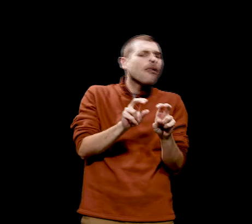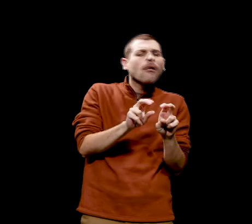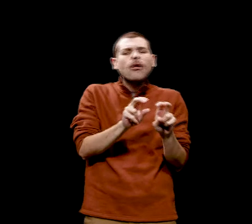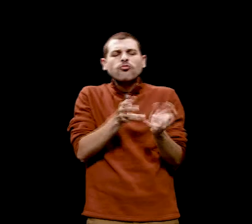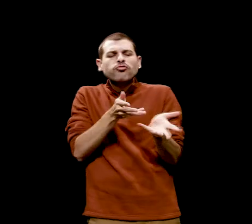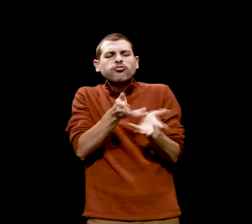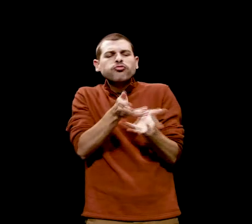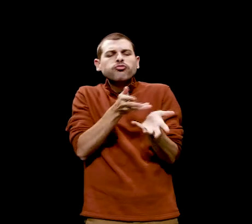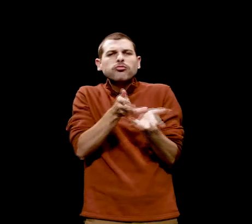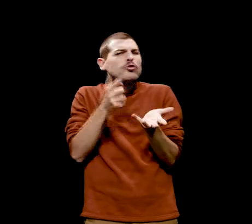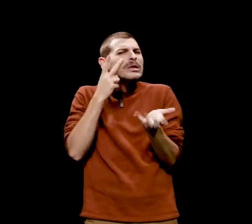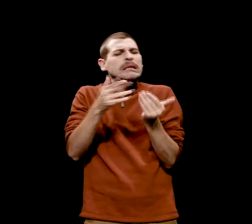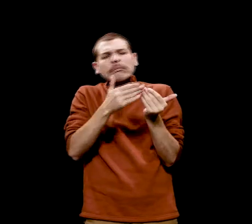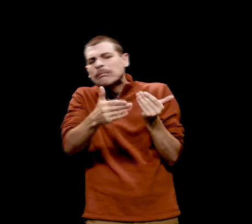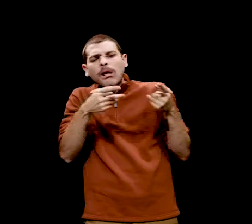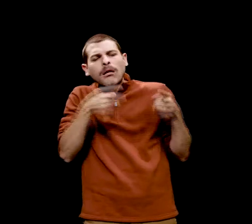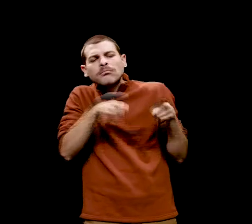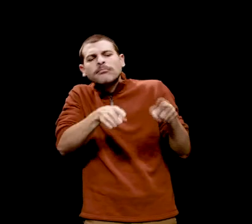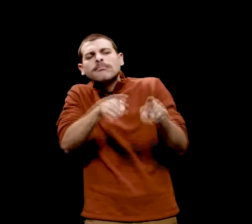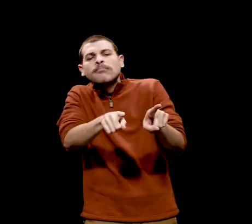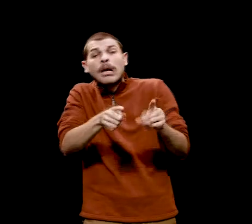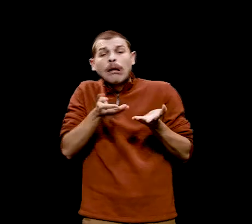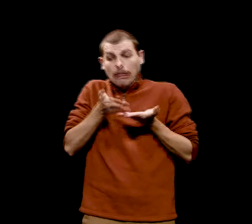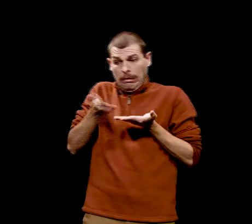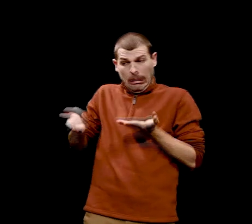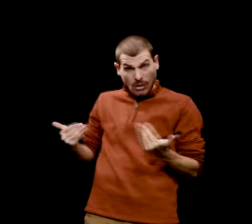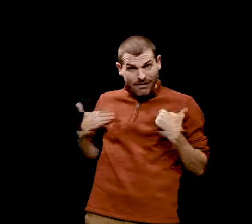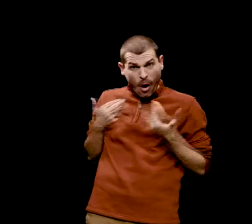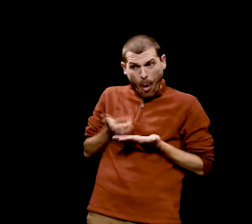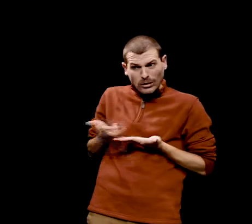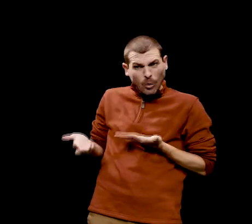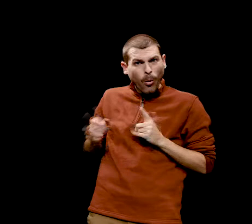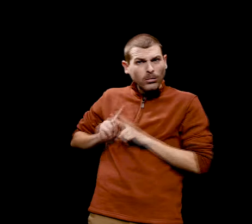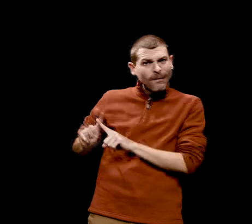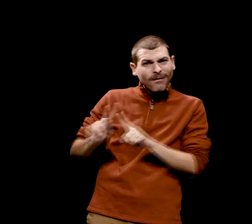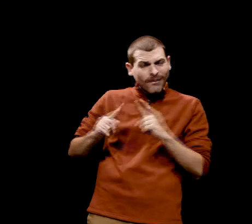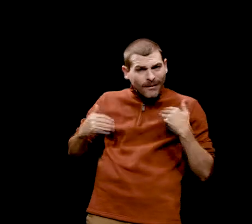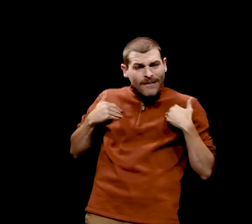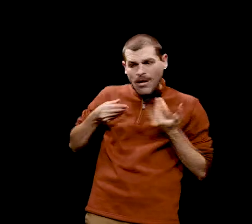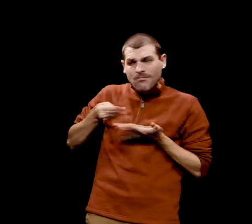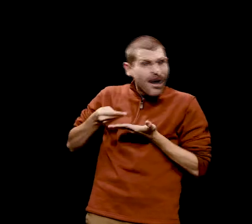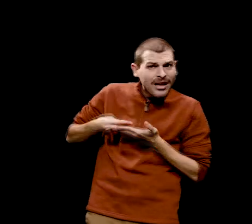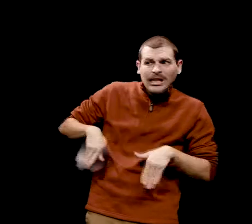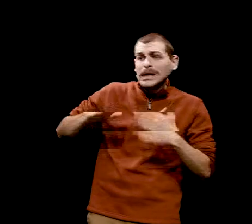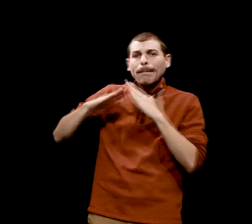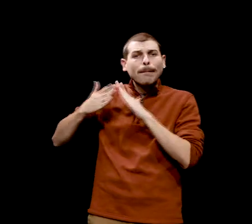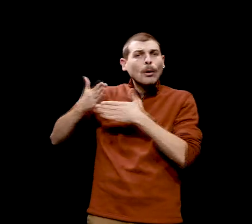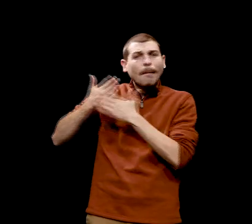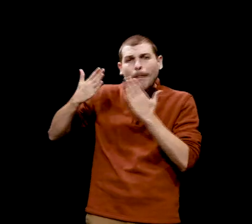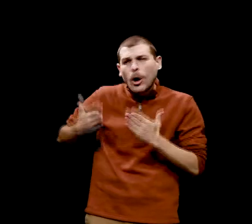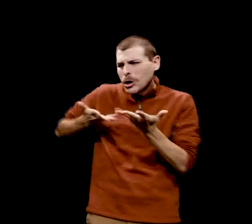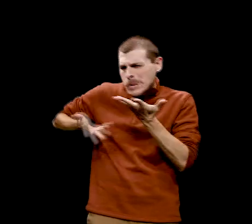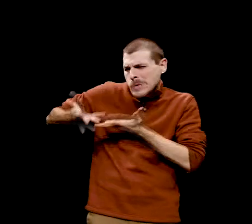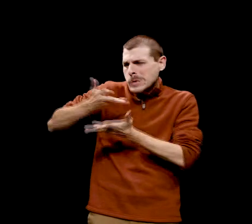sure that we're mobilizing all of our resources by leveraging our dollars and listening to our community partners, by stabilizing